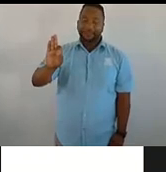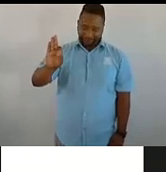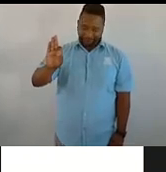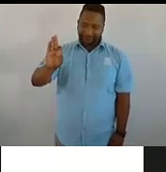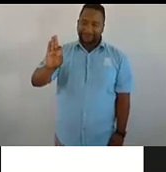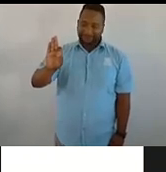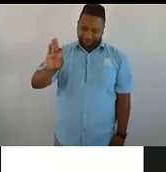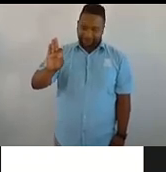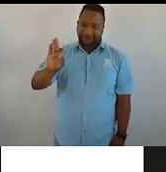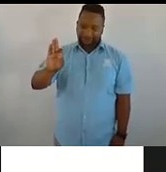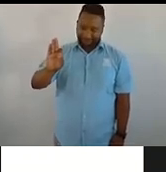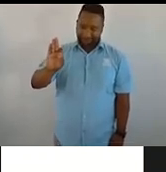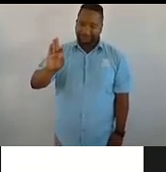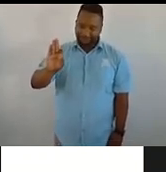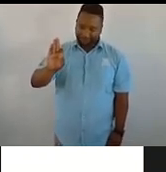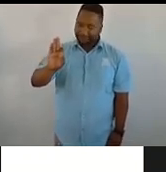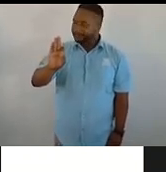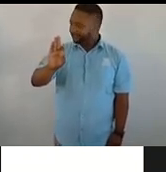bad.